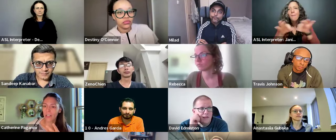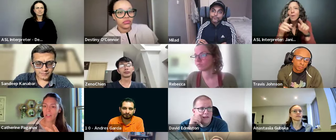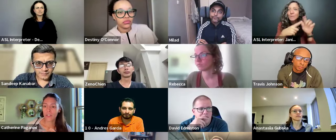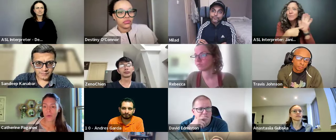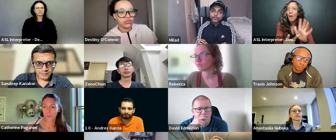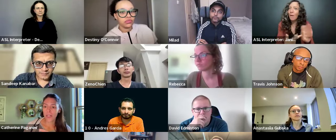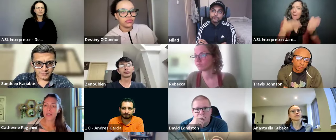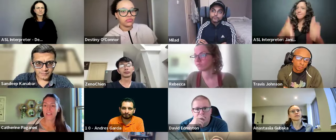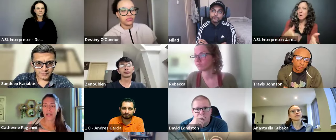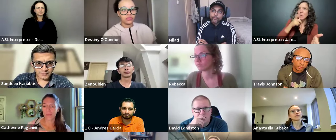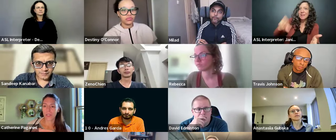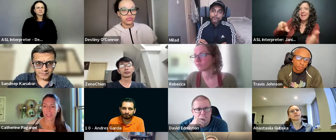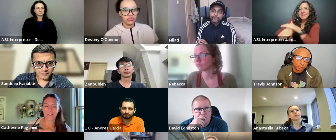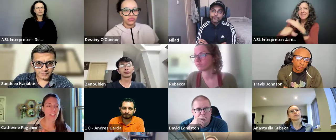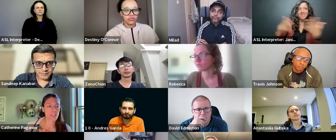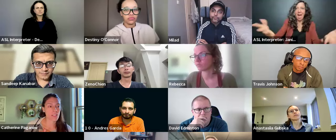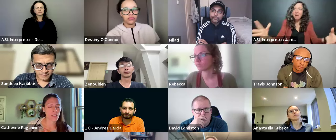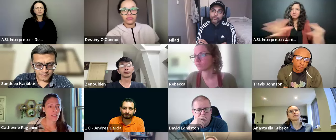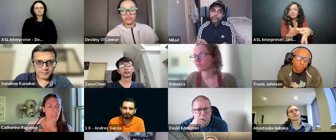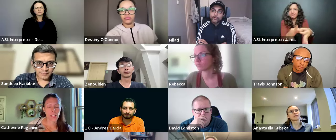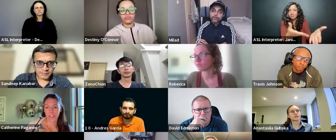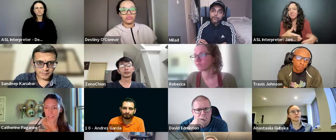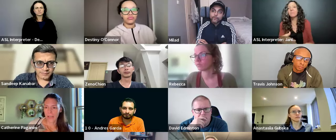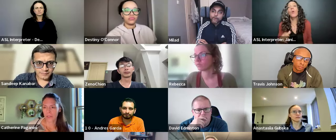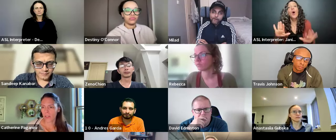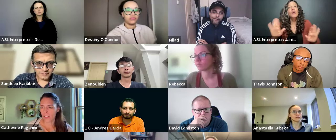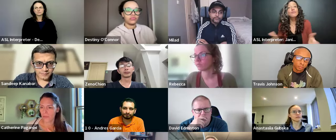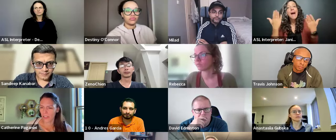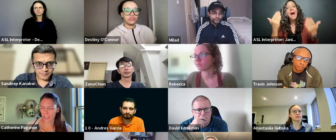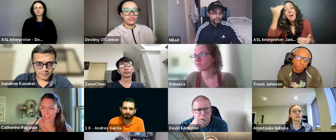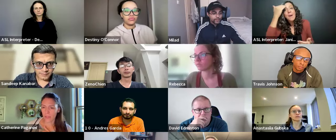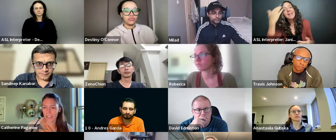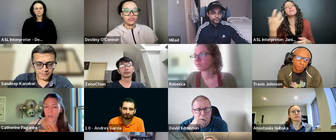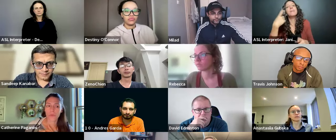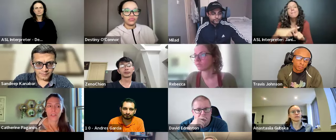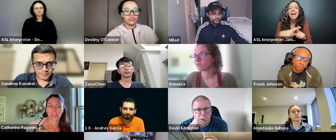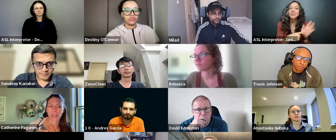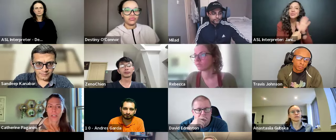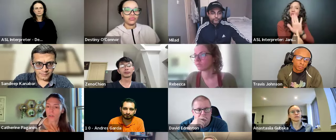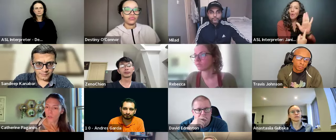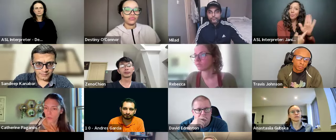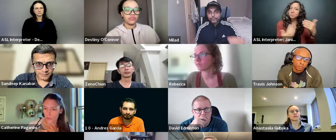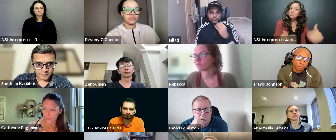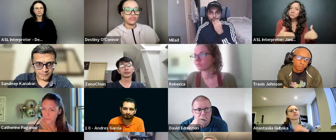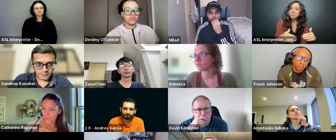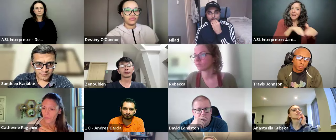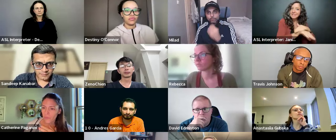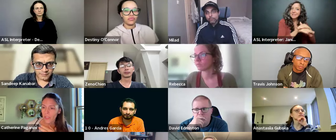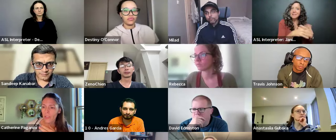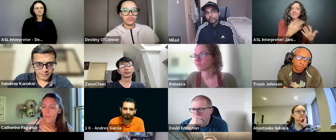important, right? So awareness and yet putting a face to the abstract concept of accessibility. Those are our